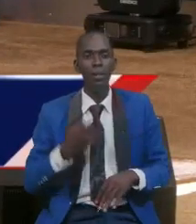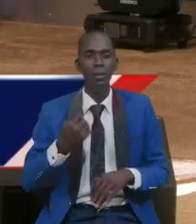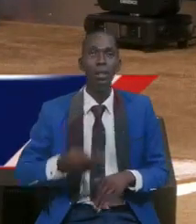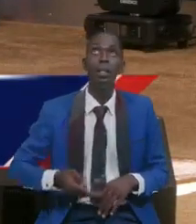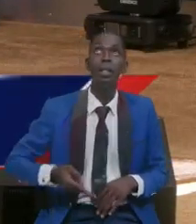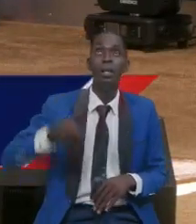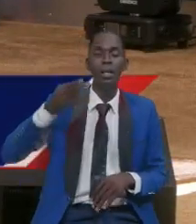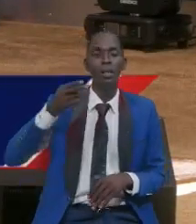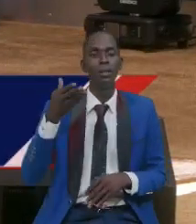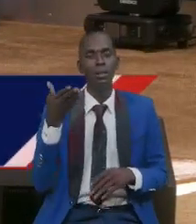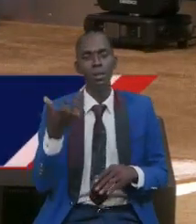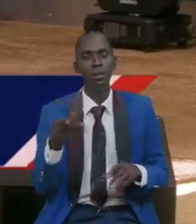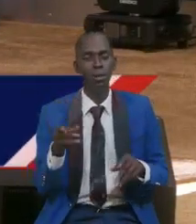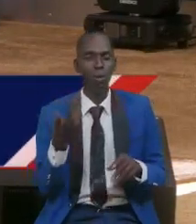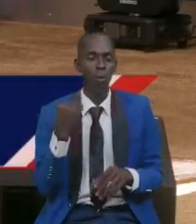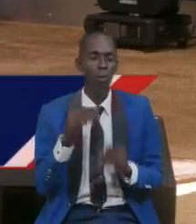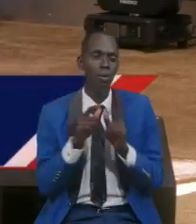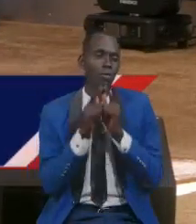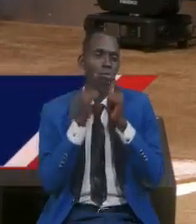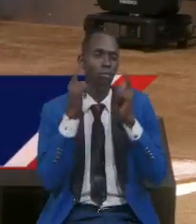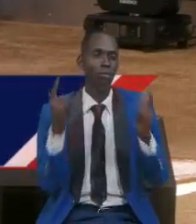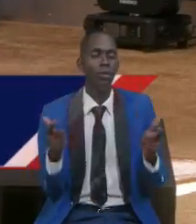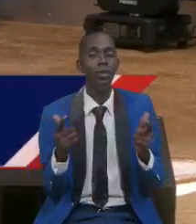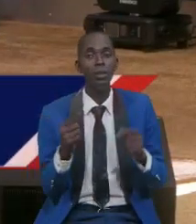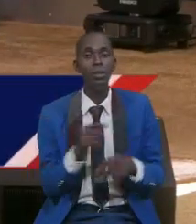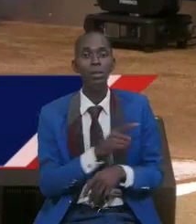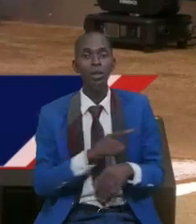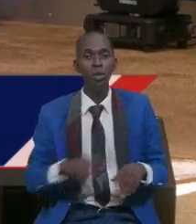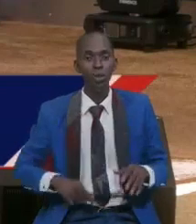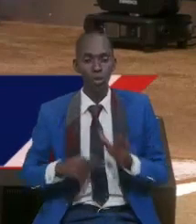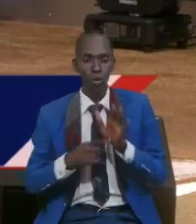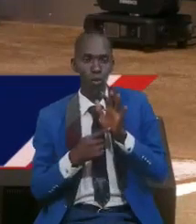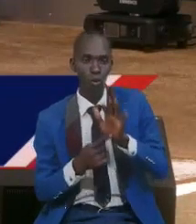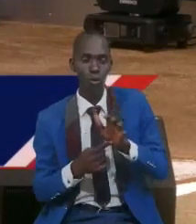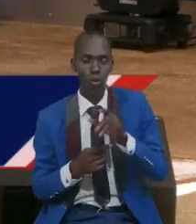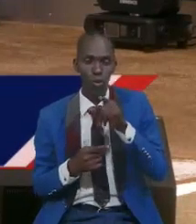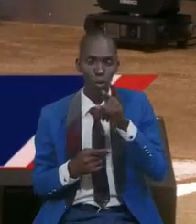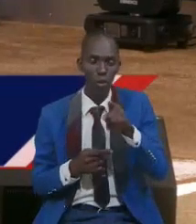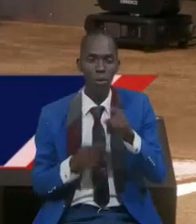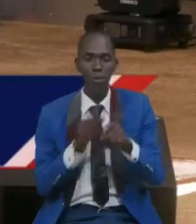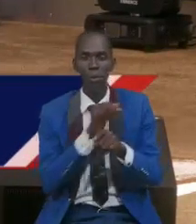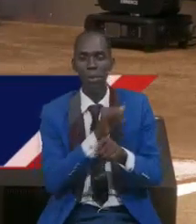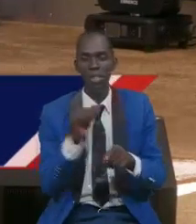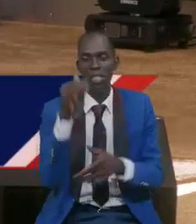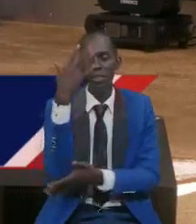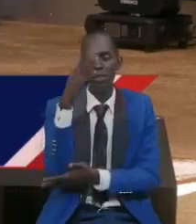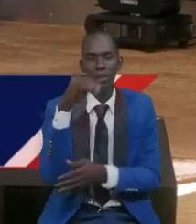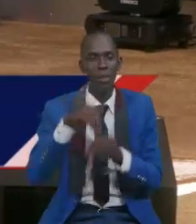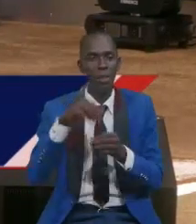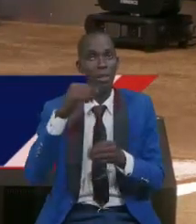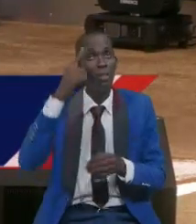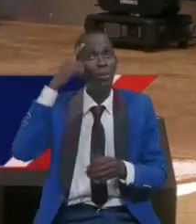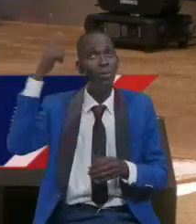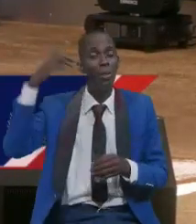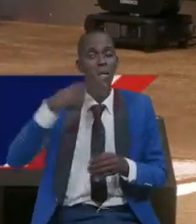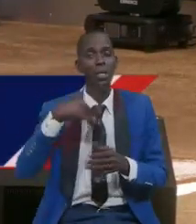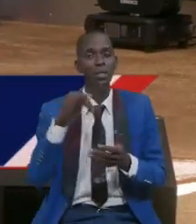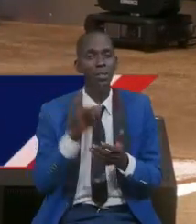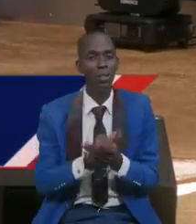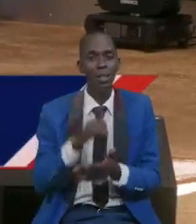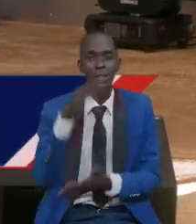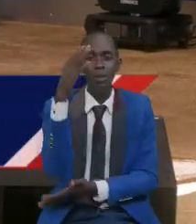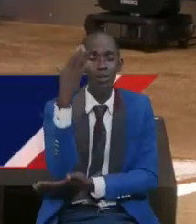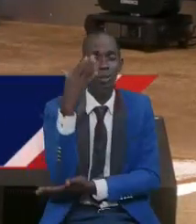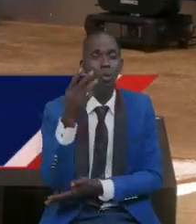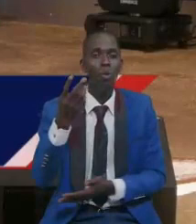height thereof was great. The Lord showed him a tree in the dream, and that tree was